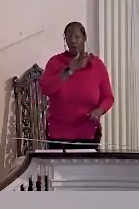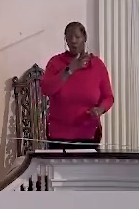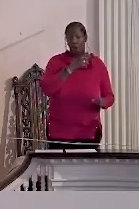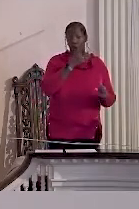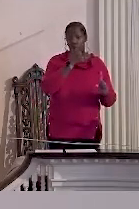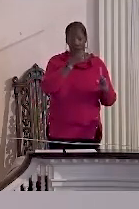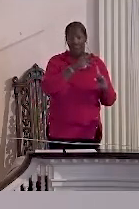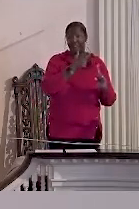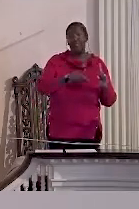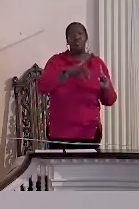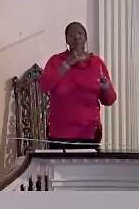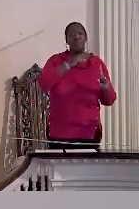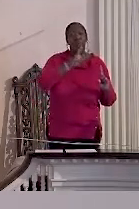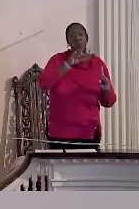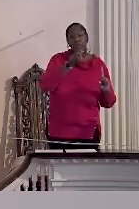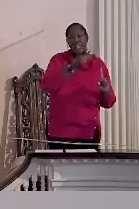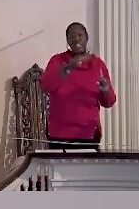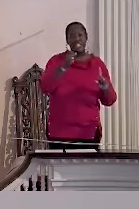with tattoos.